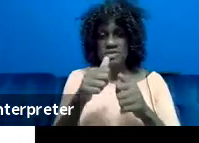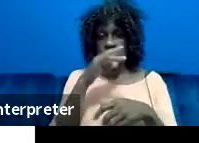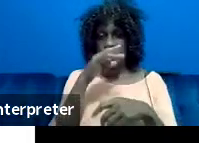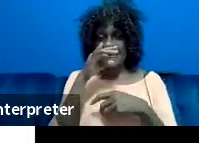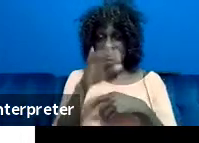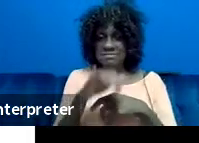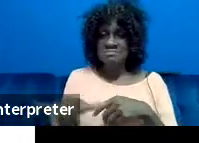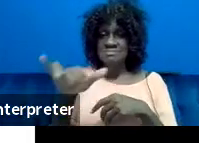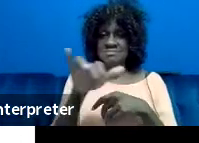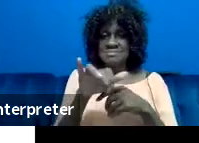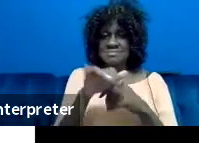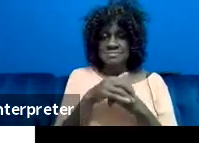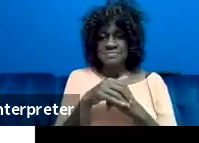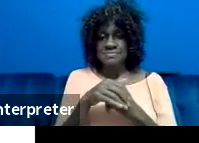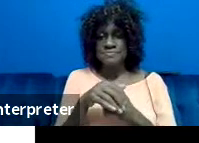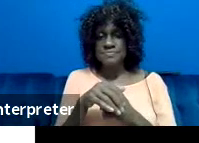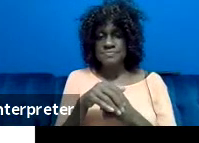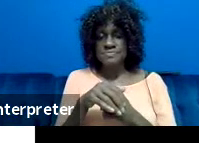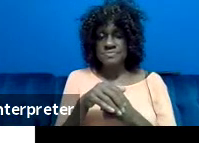same opportunity.